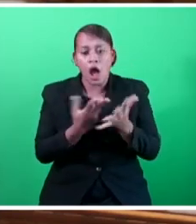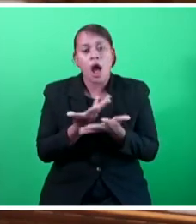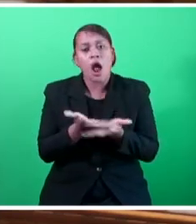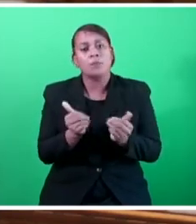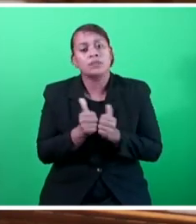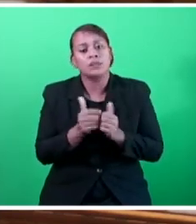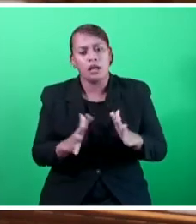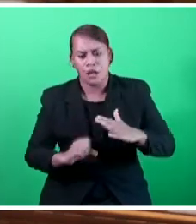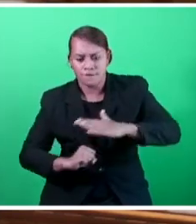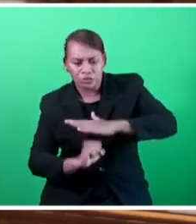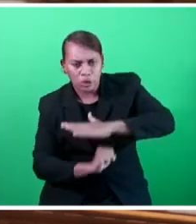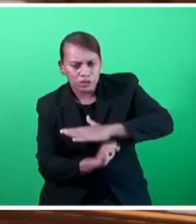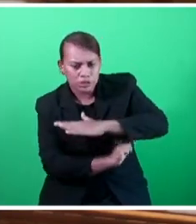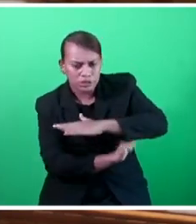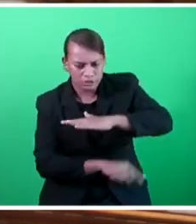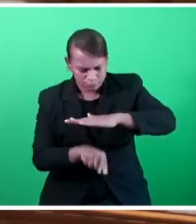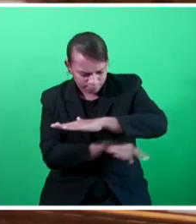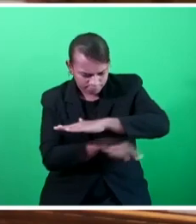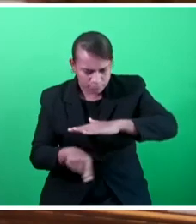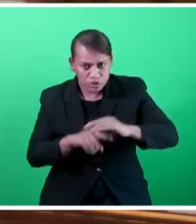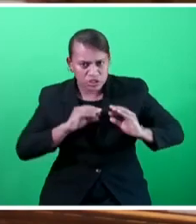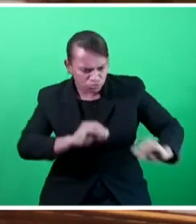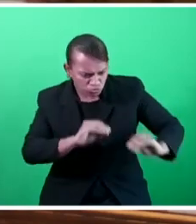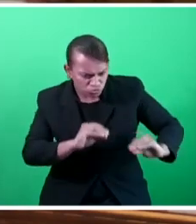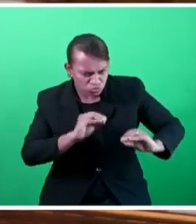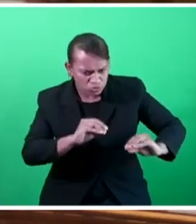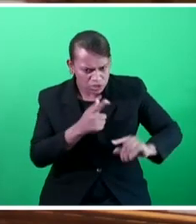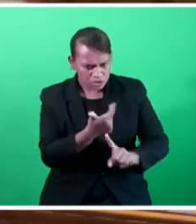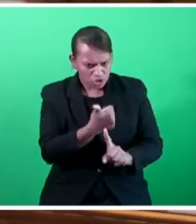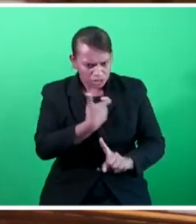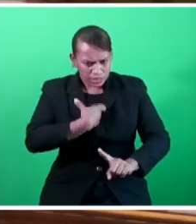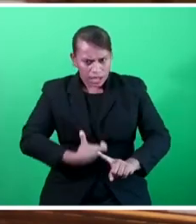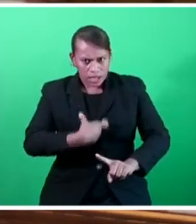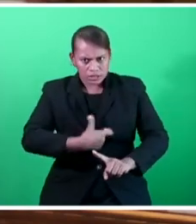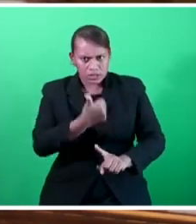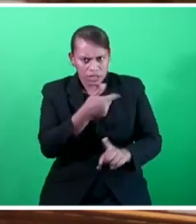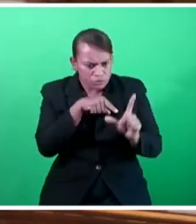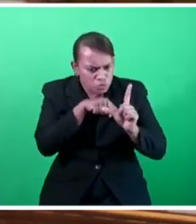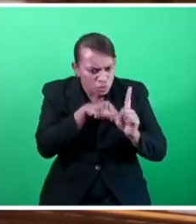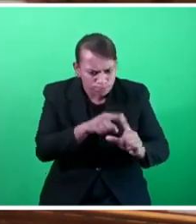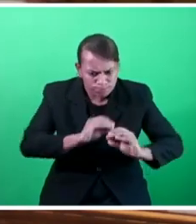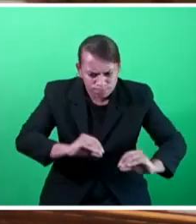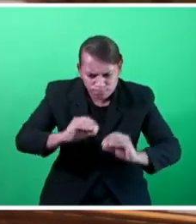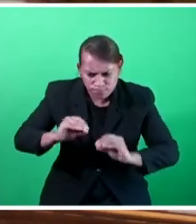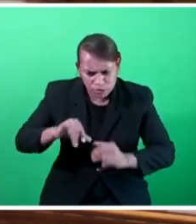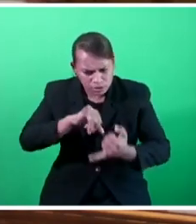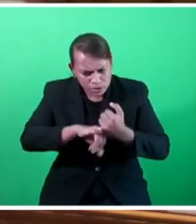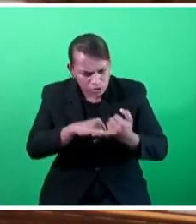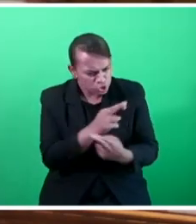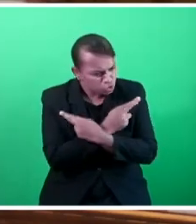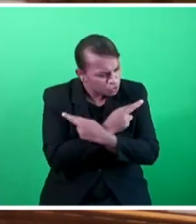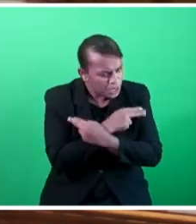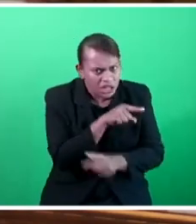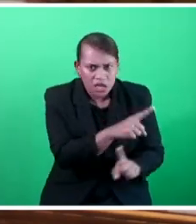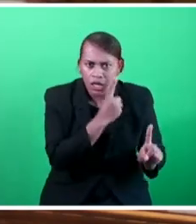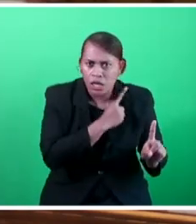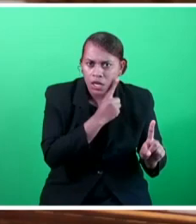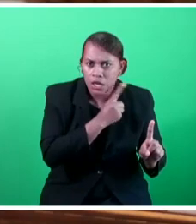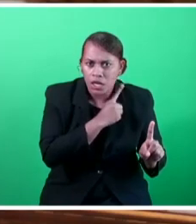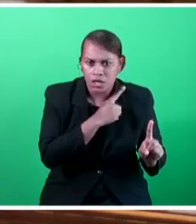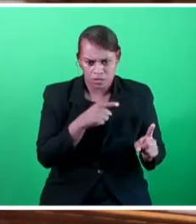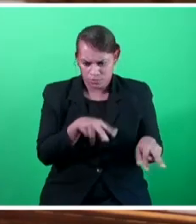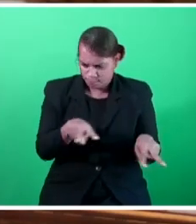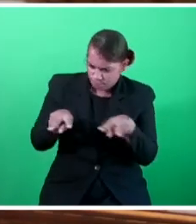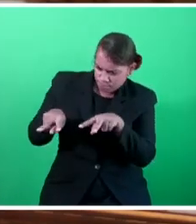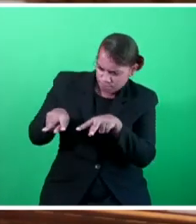character. Let's teach our sons to respect girls, to see them as equals, and to support